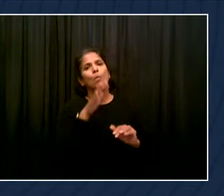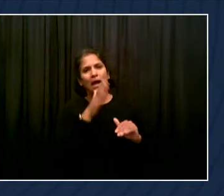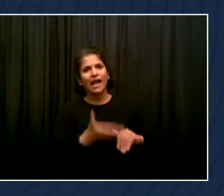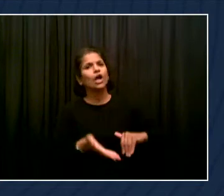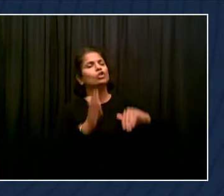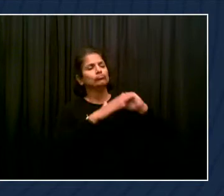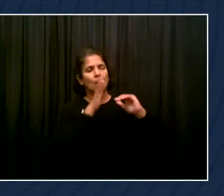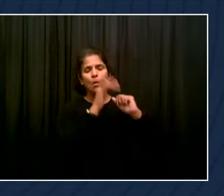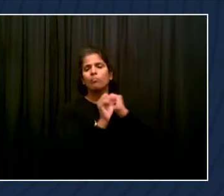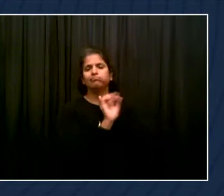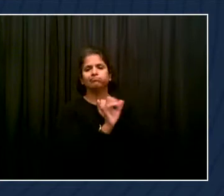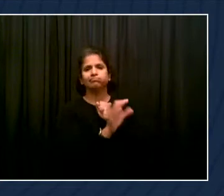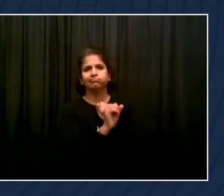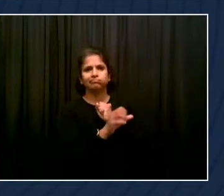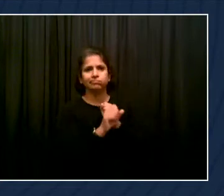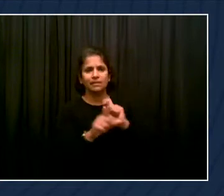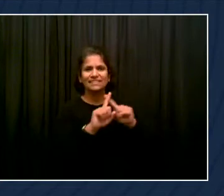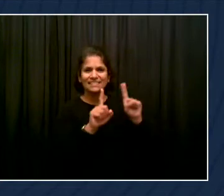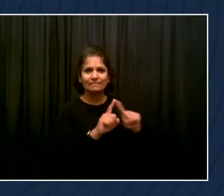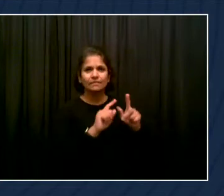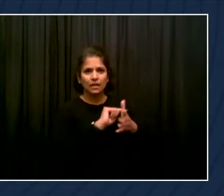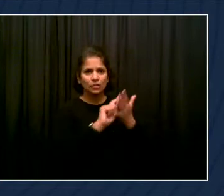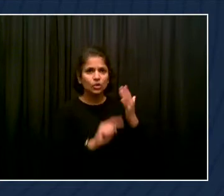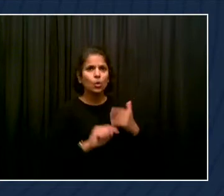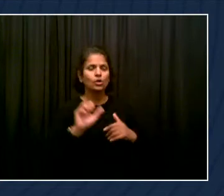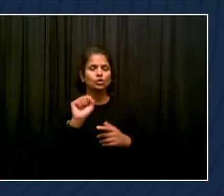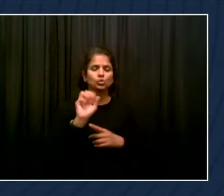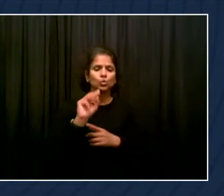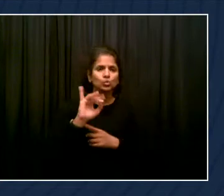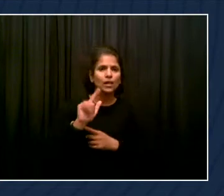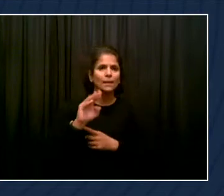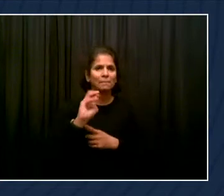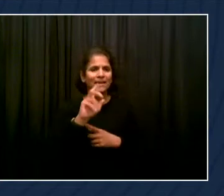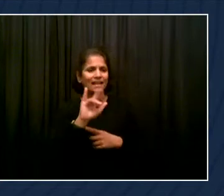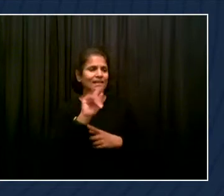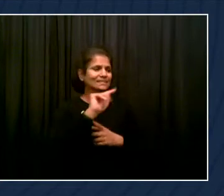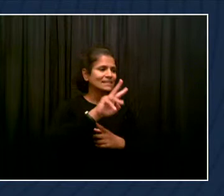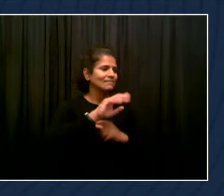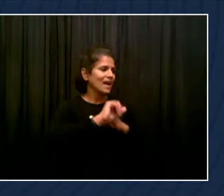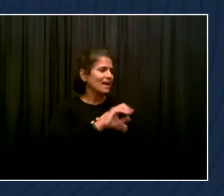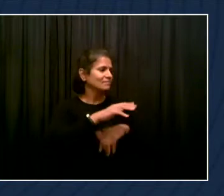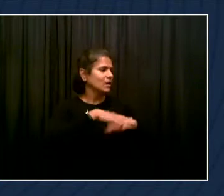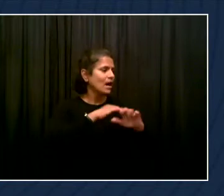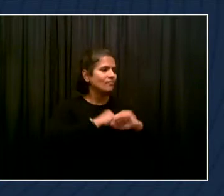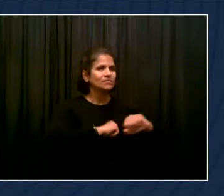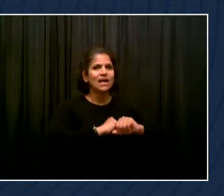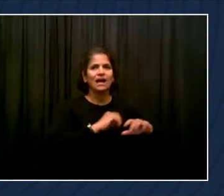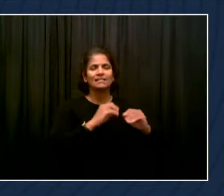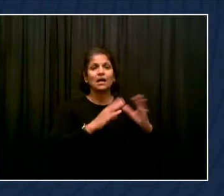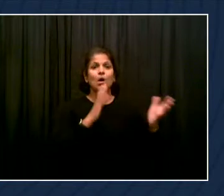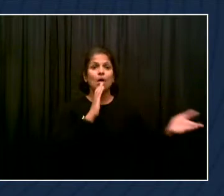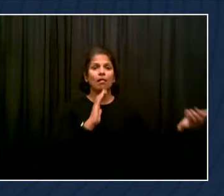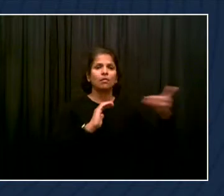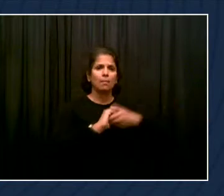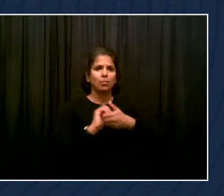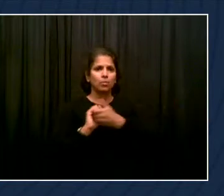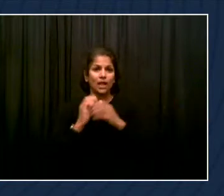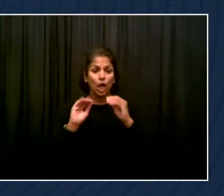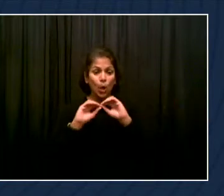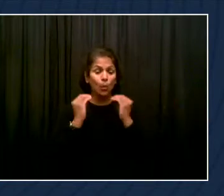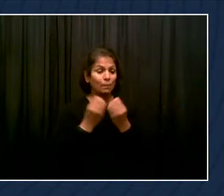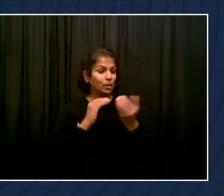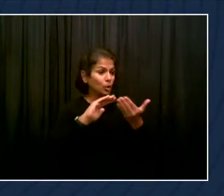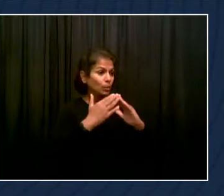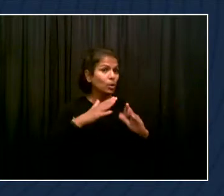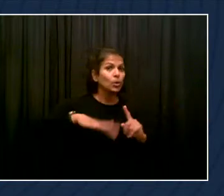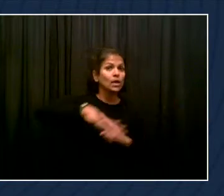we use, as well as our partnerships with community-based organizations and community physicians. A lot of that